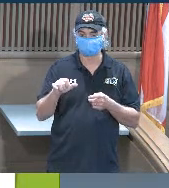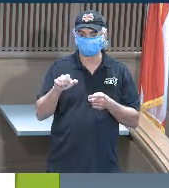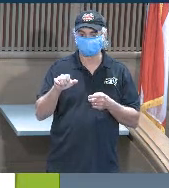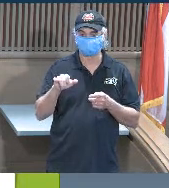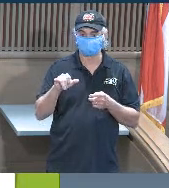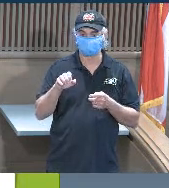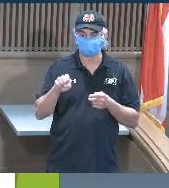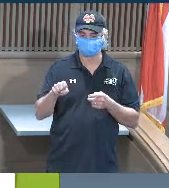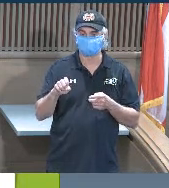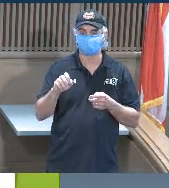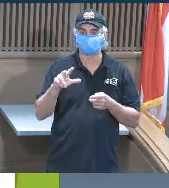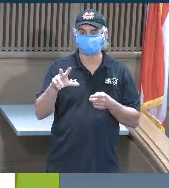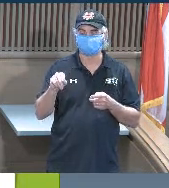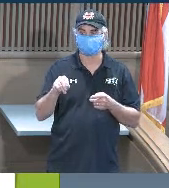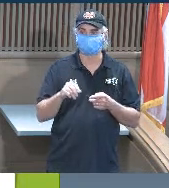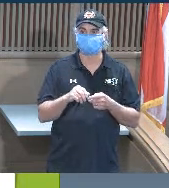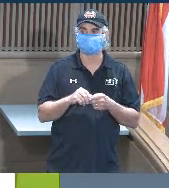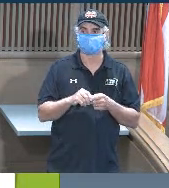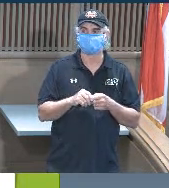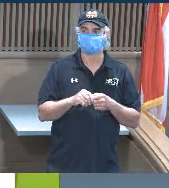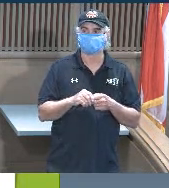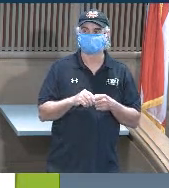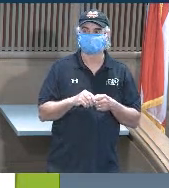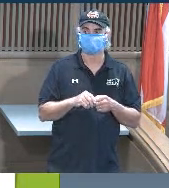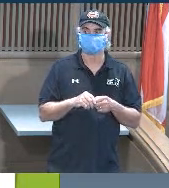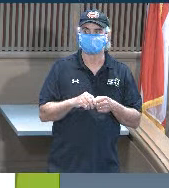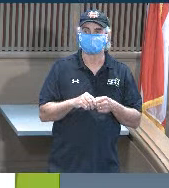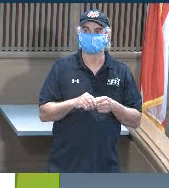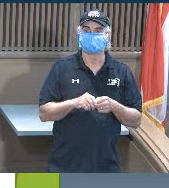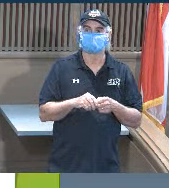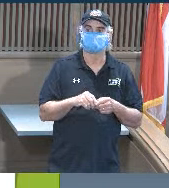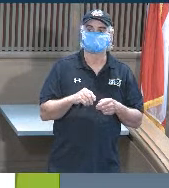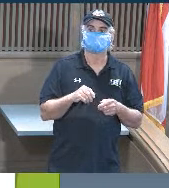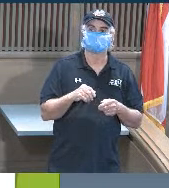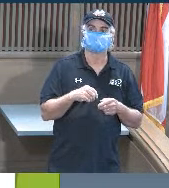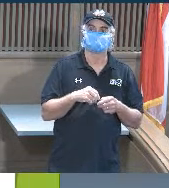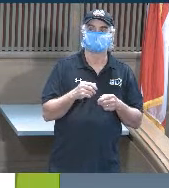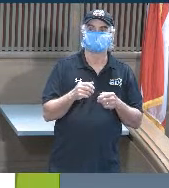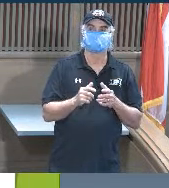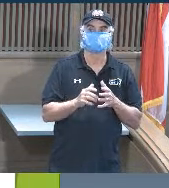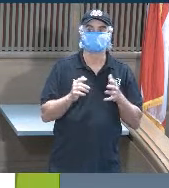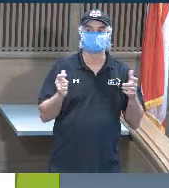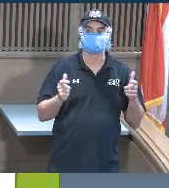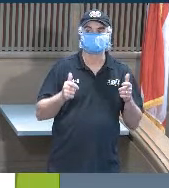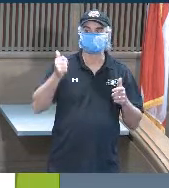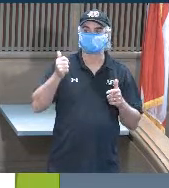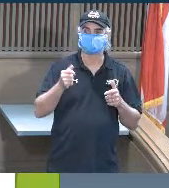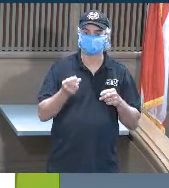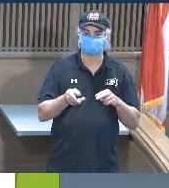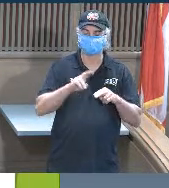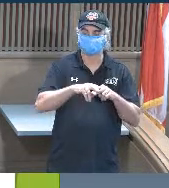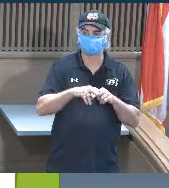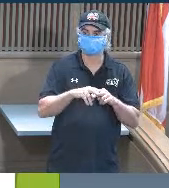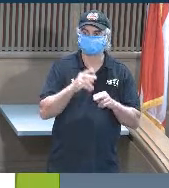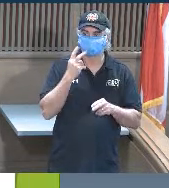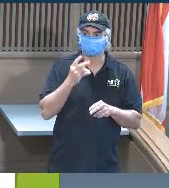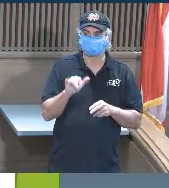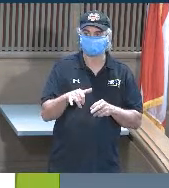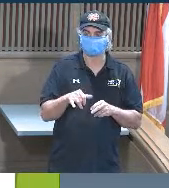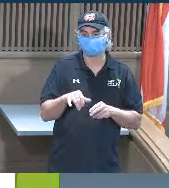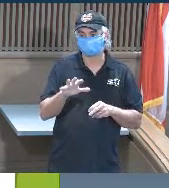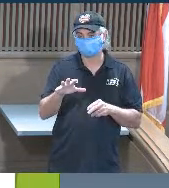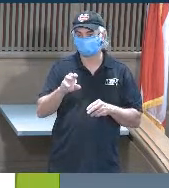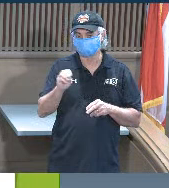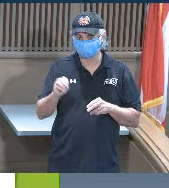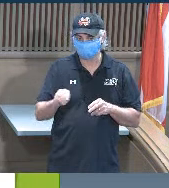only 2.9% from June 30th to July 31st. The largest increase we have seen, and that again,